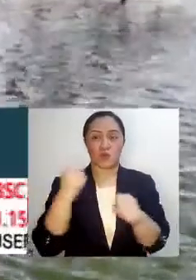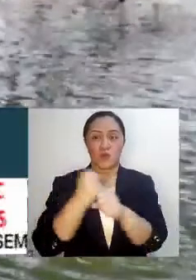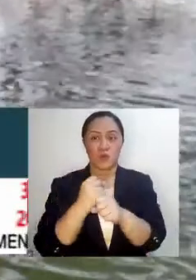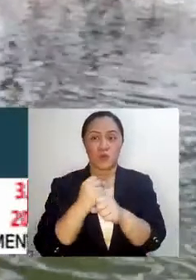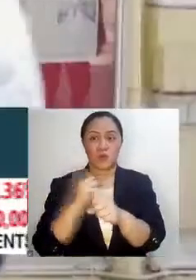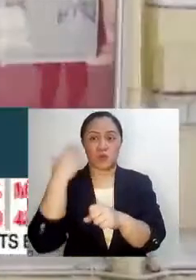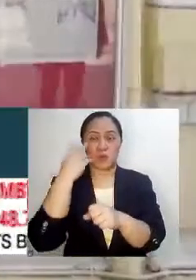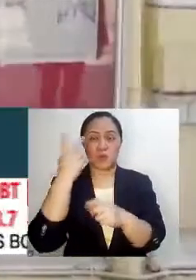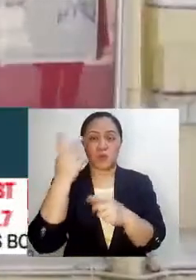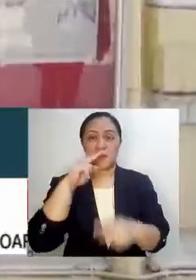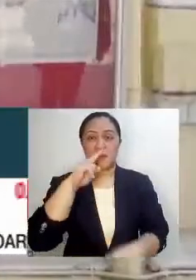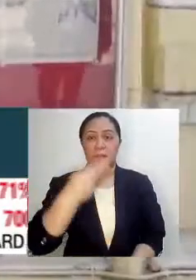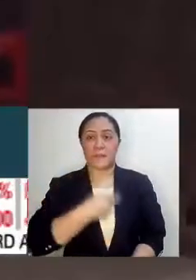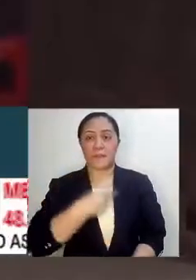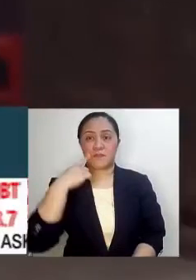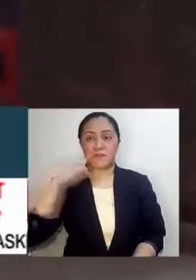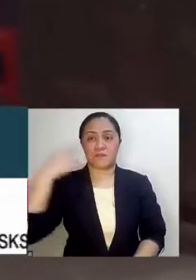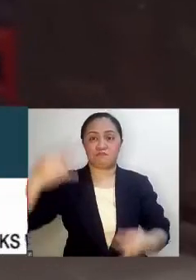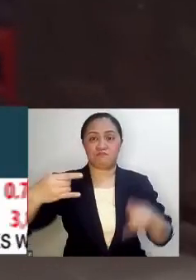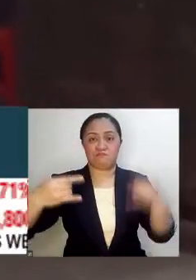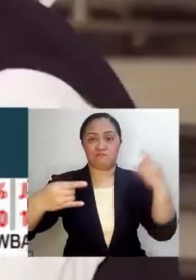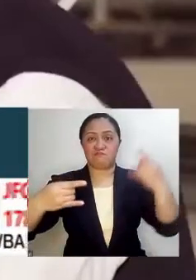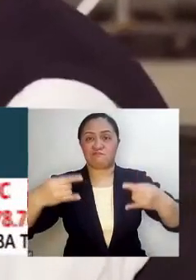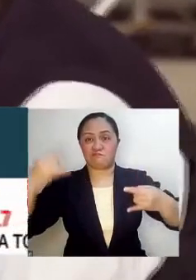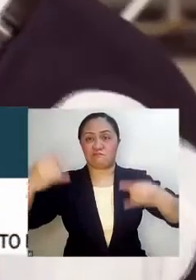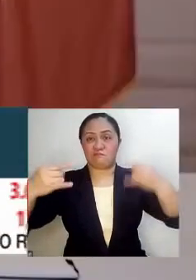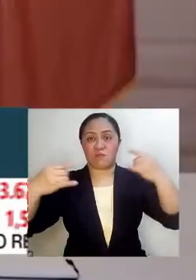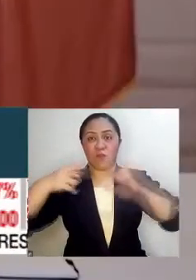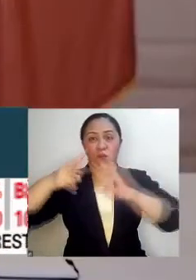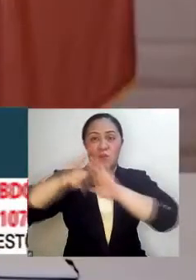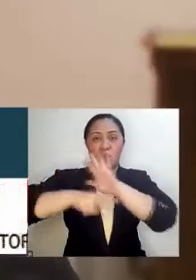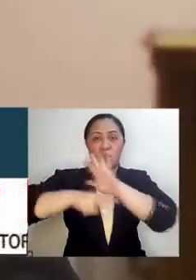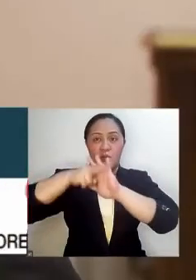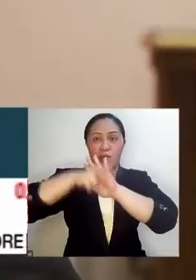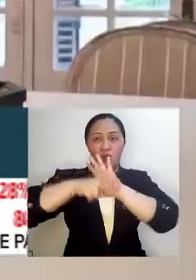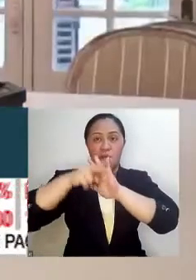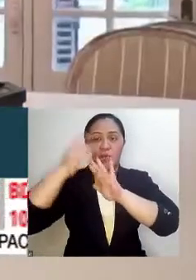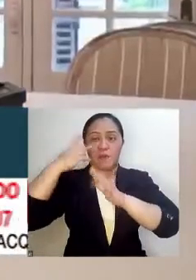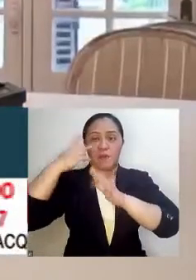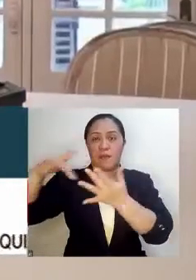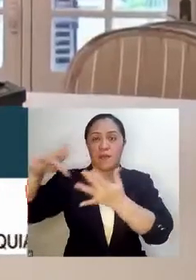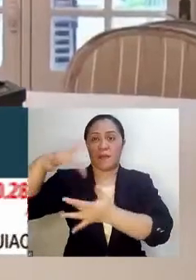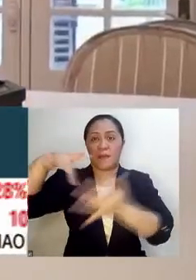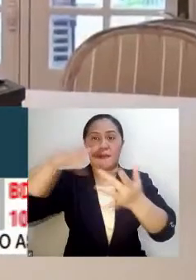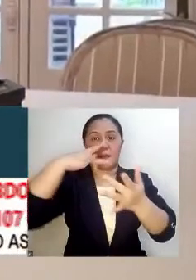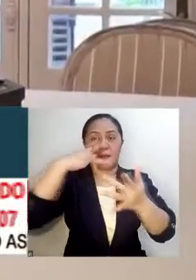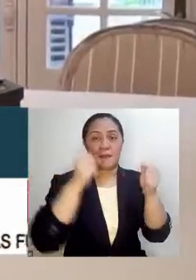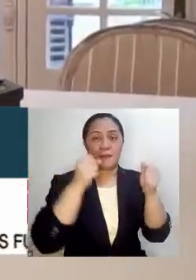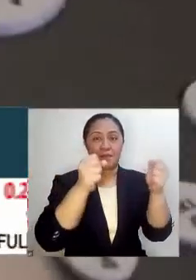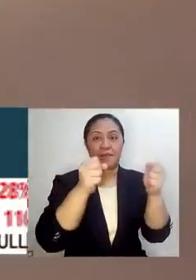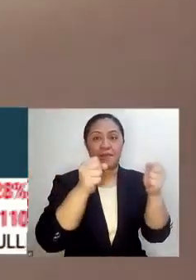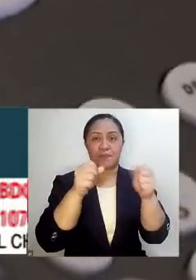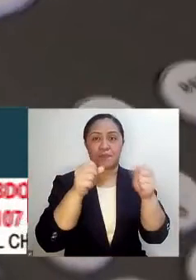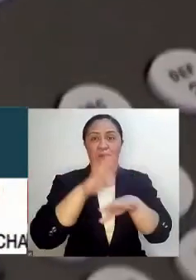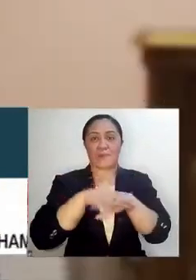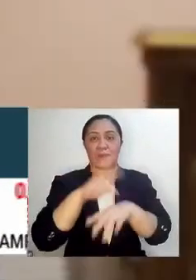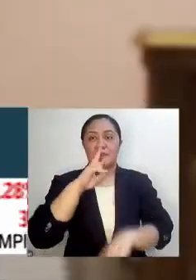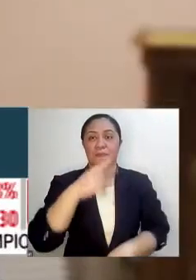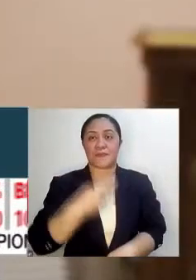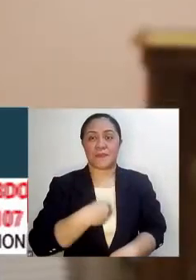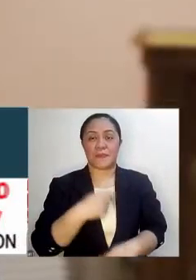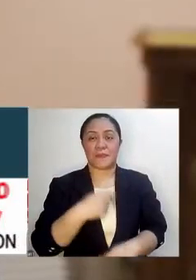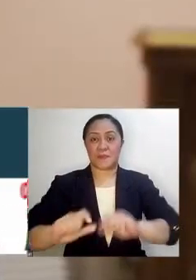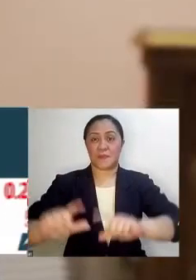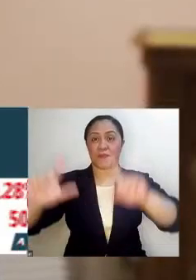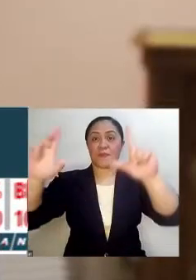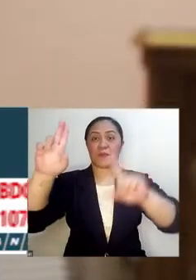rapper Wowy in a music video where they roam the streets of Vietnam. The video released by the U.S. Embassy has been